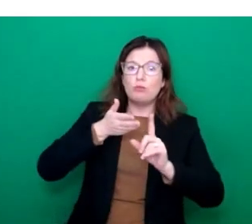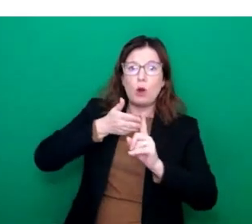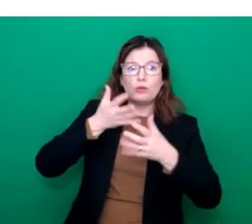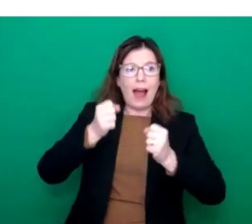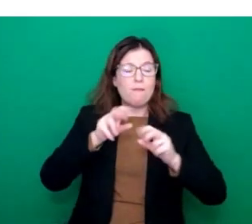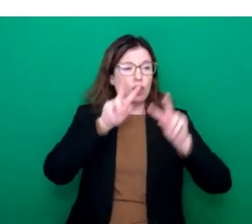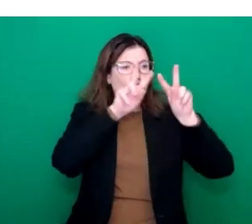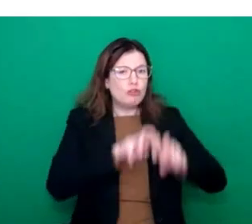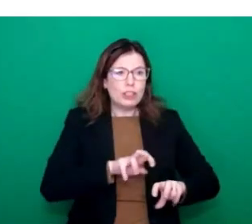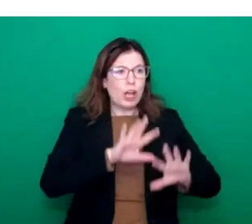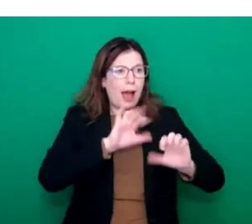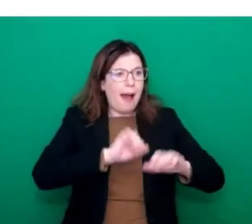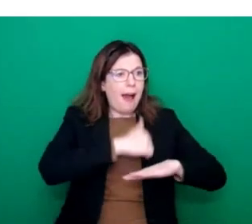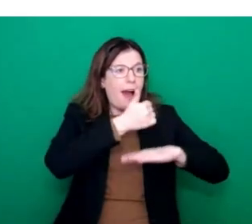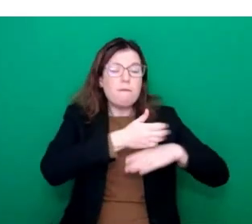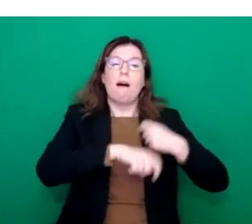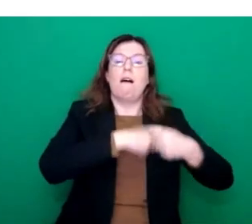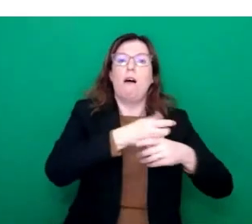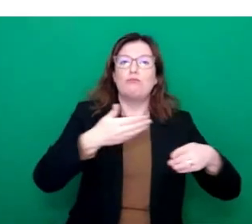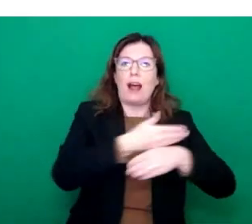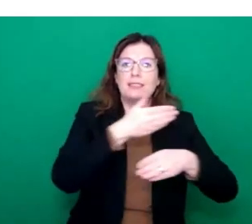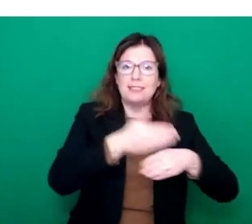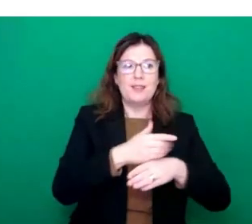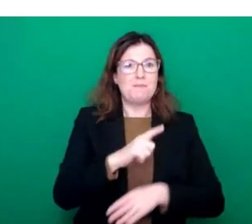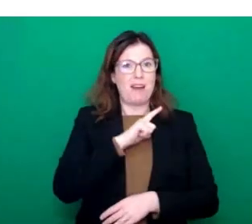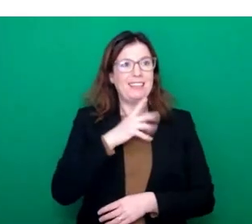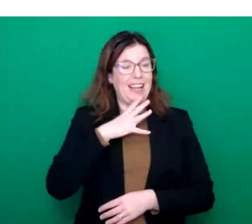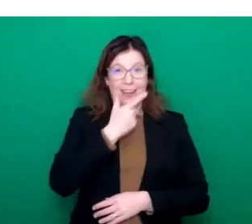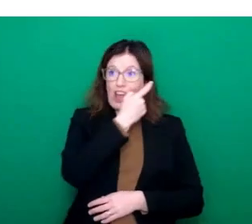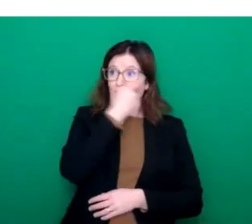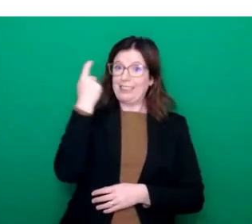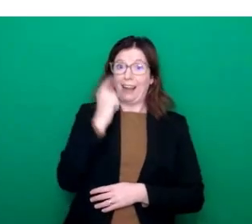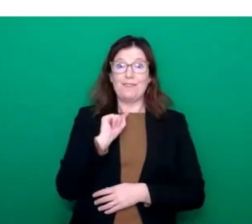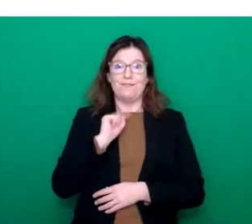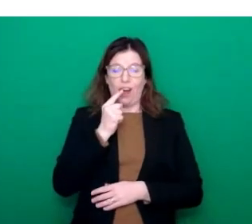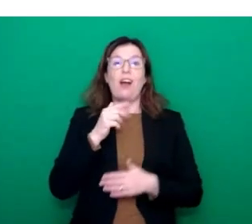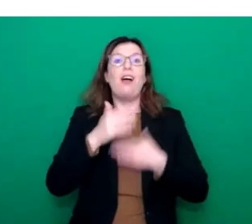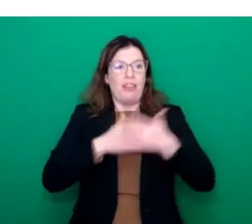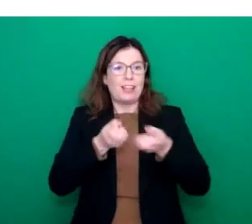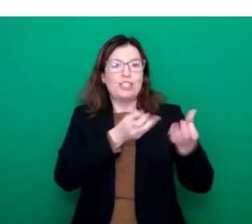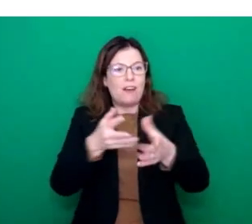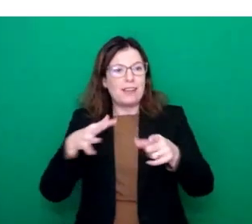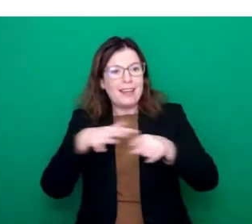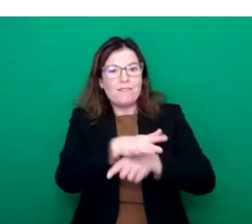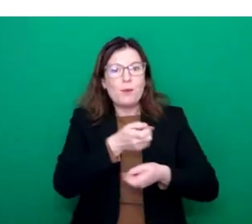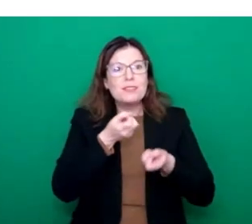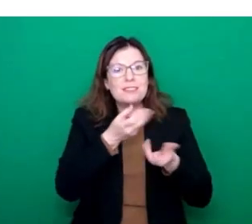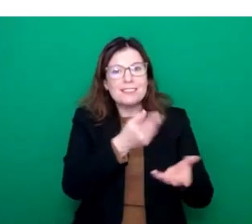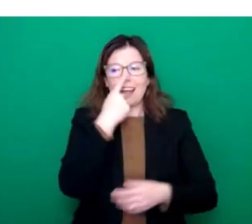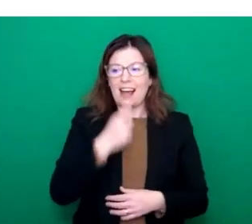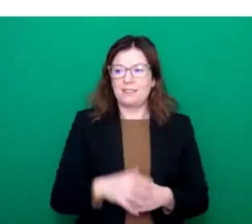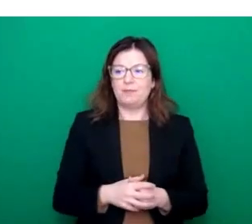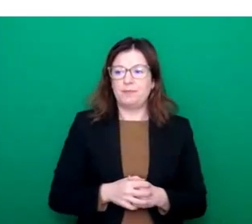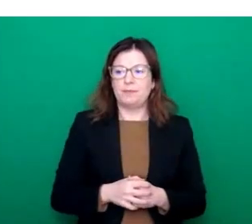practice, so that understandings are created and then fed directly back into the services. So thank you very much. I'd